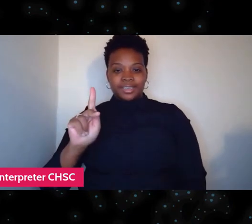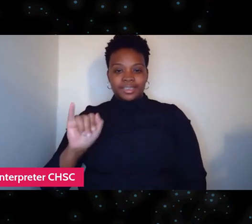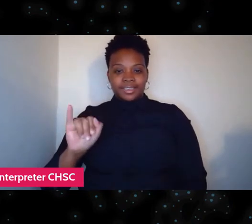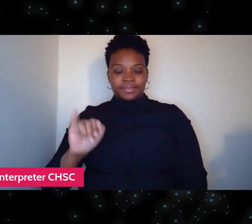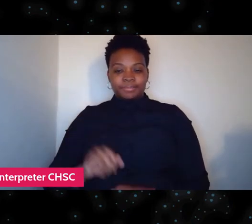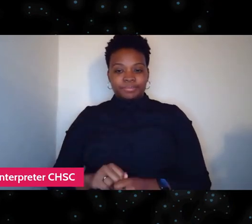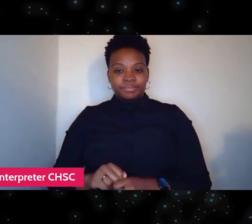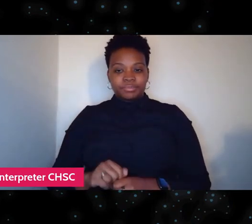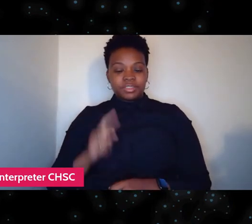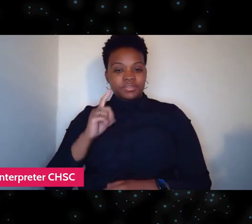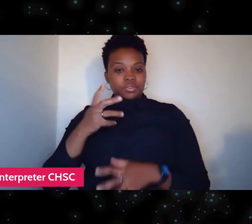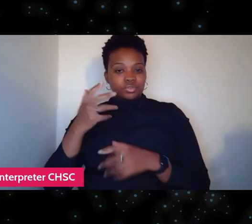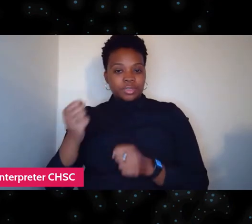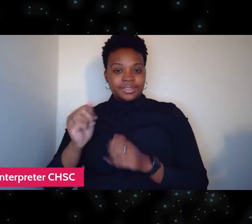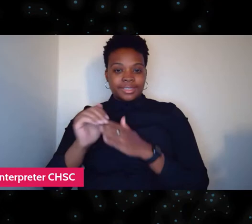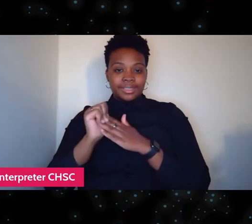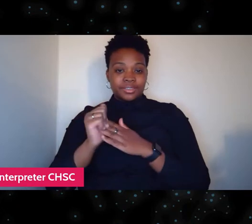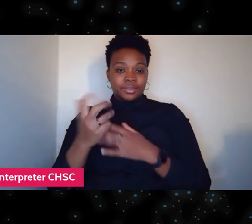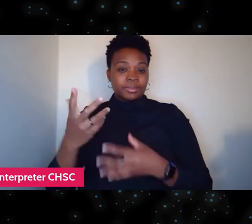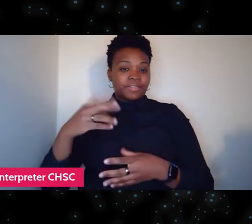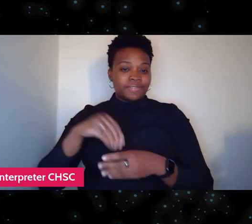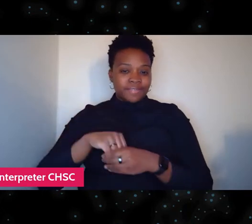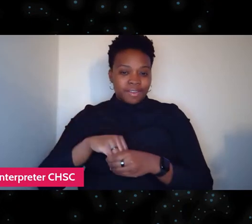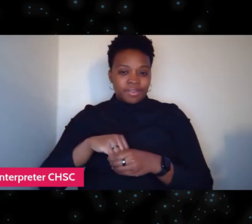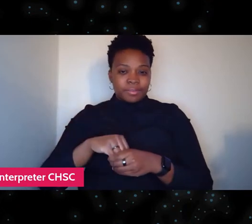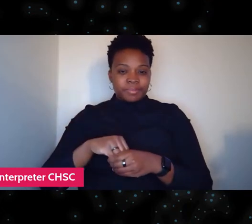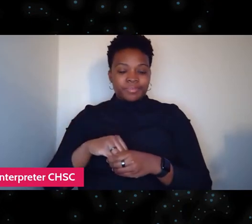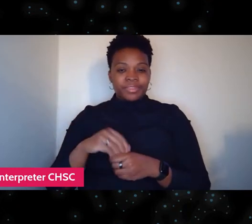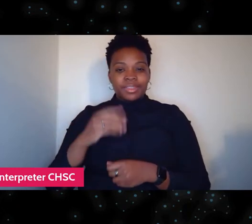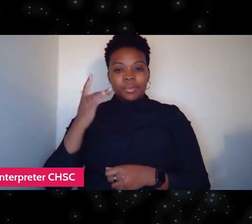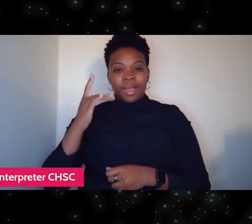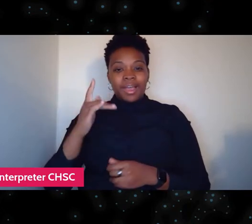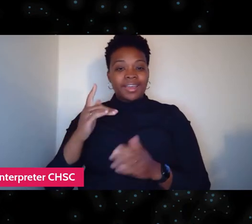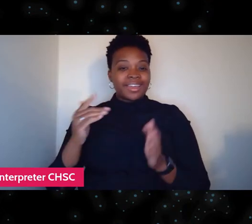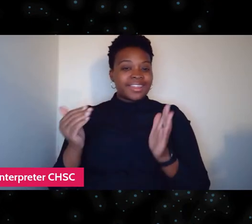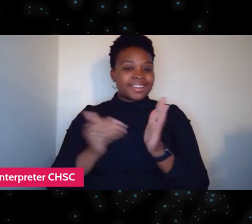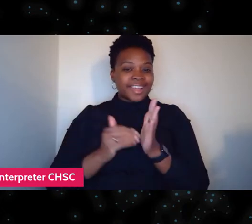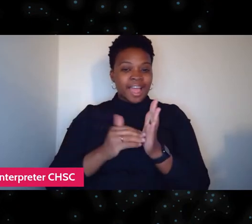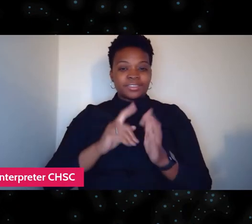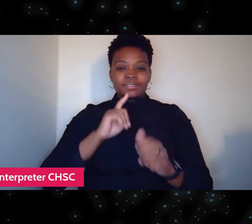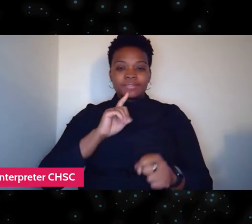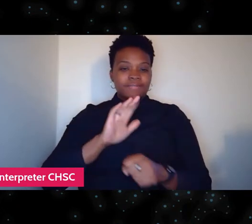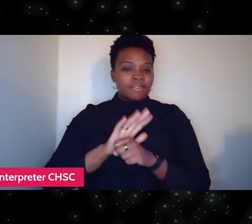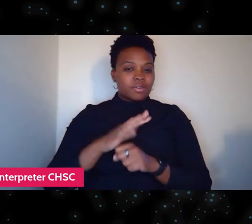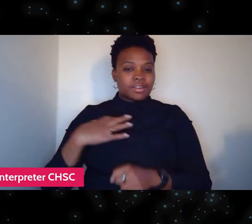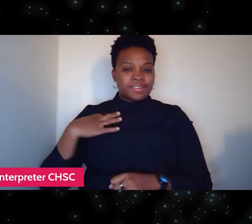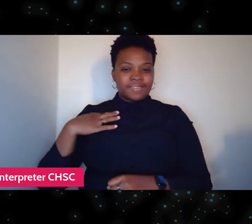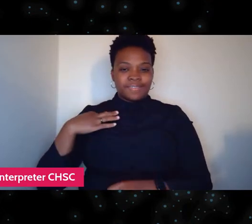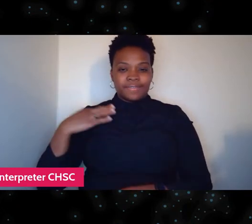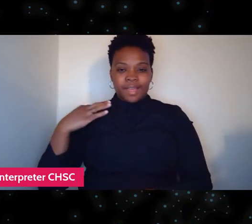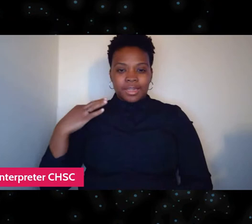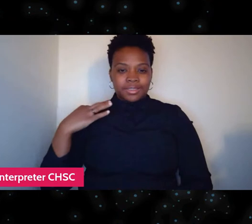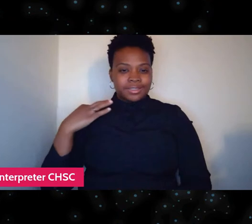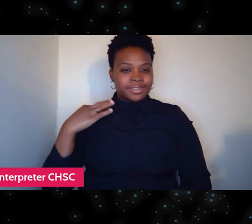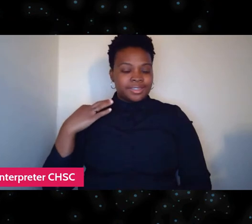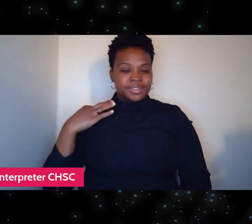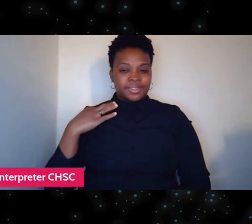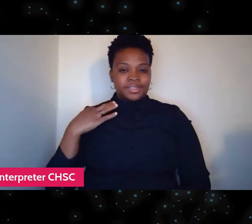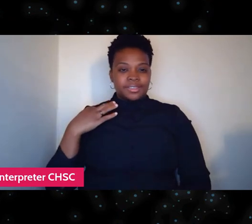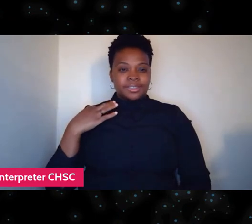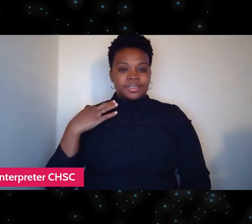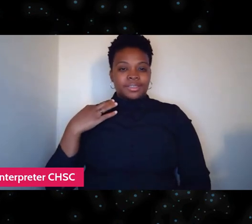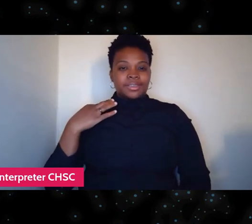leadership and involvement, because of thousands of devoted volunteers, because